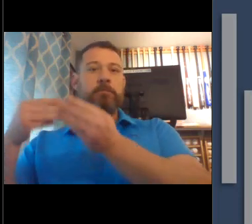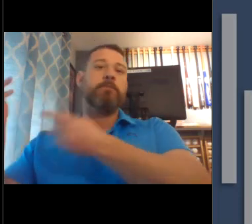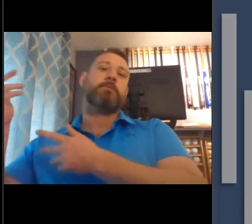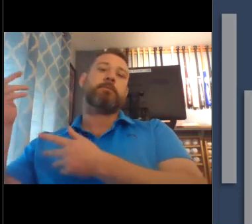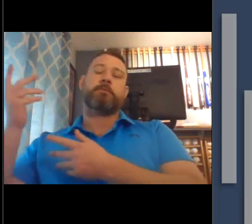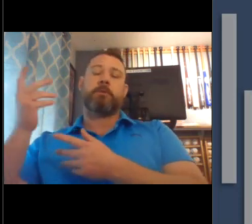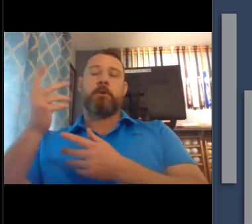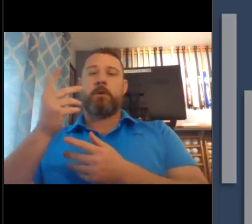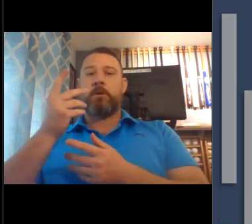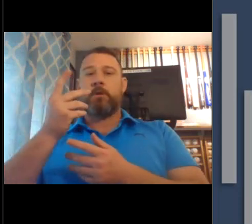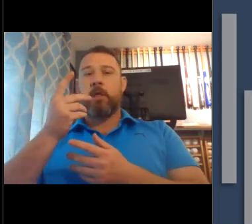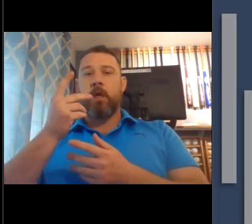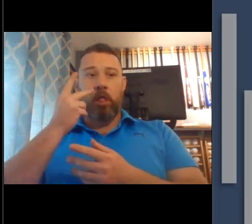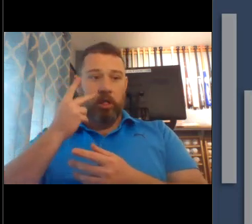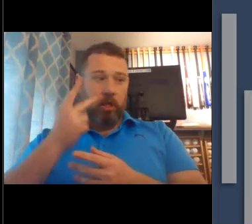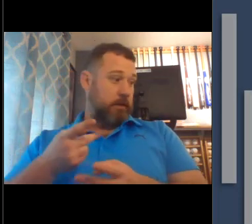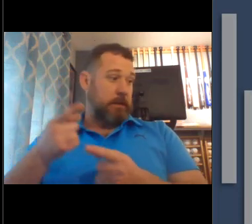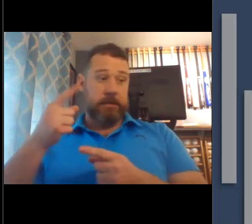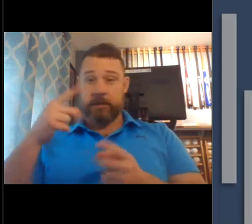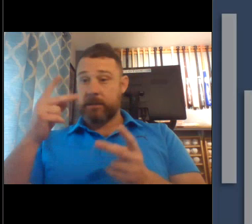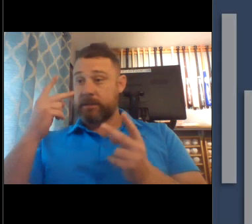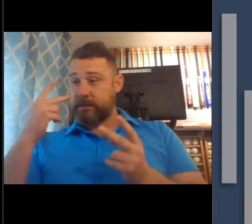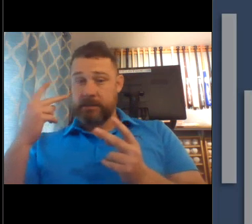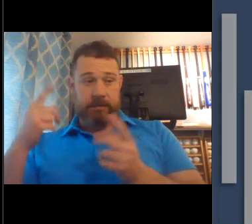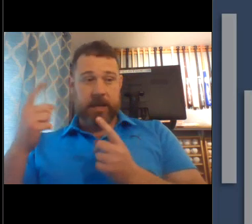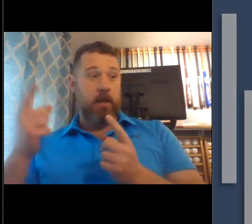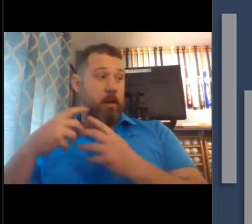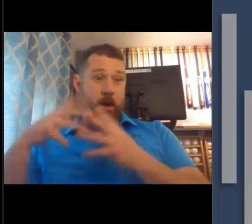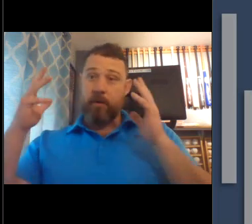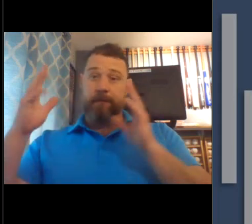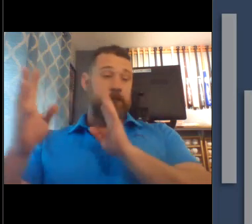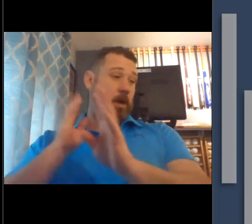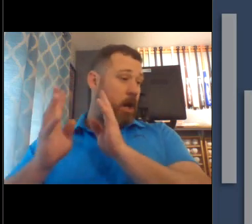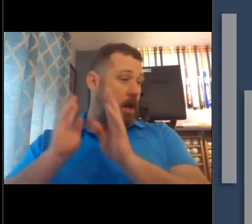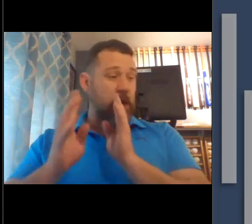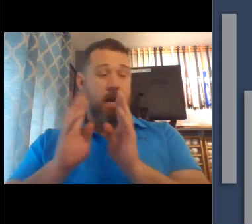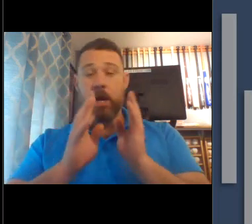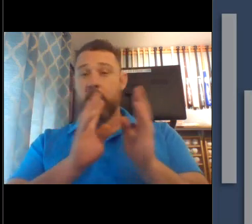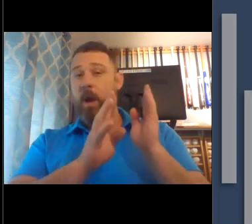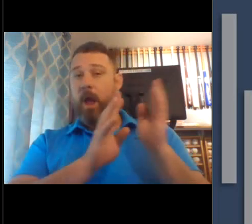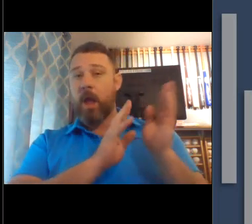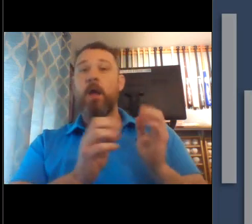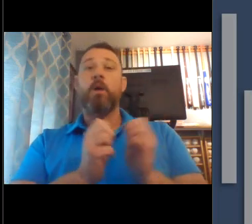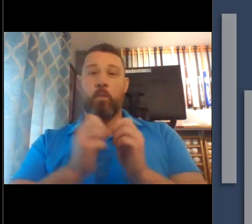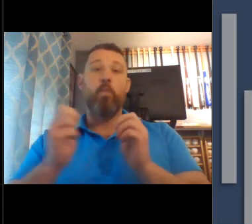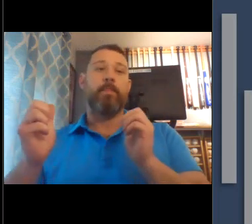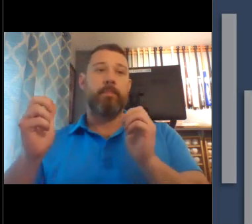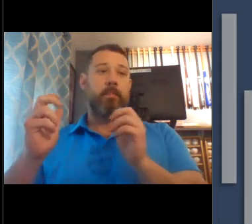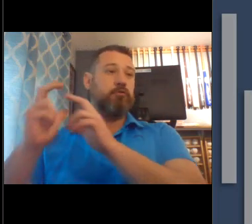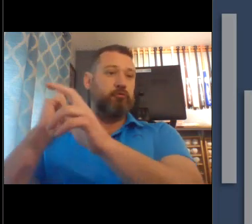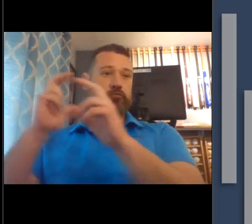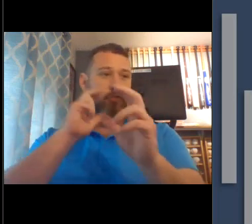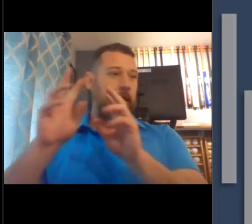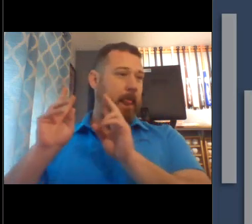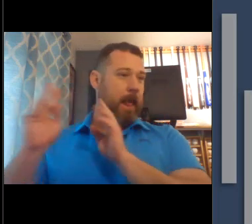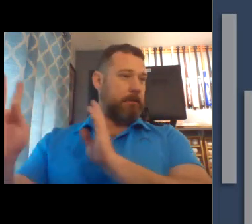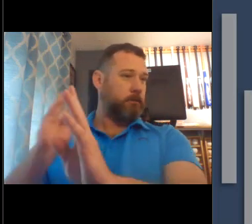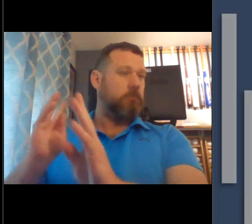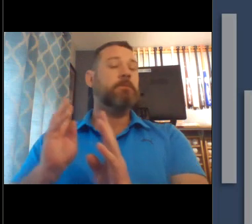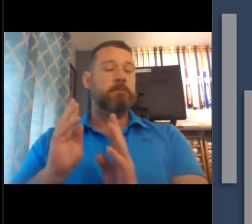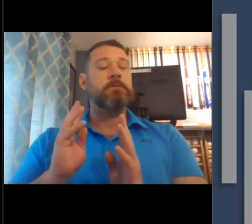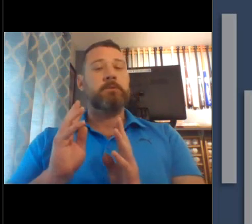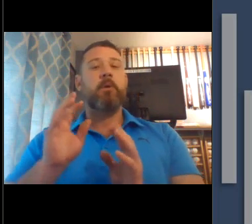and seeing how quickly the rest of the freeway was moving with the truck lanes involved. Certainly. So one of the